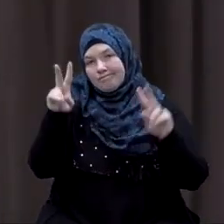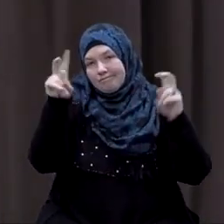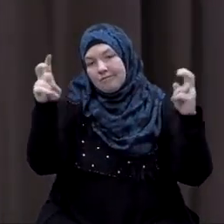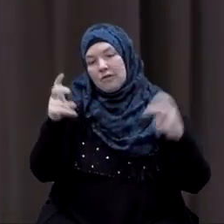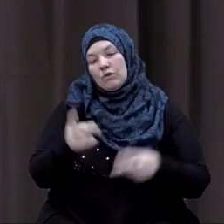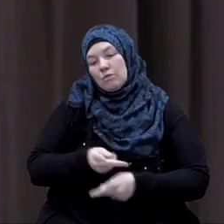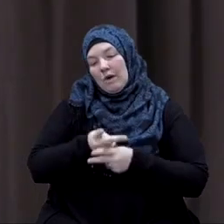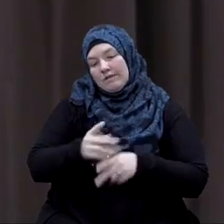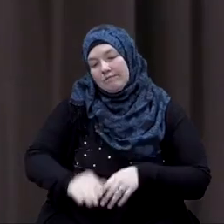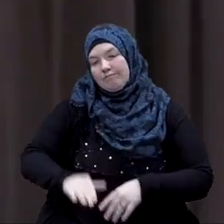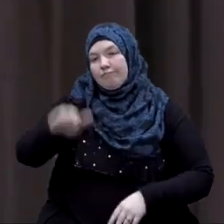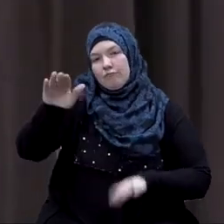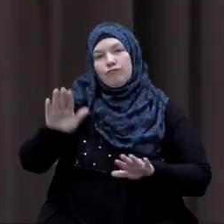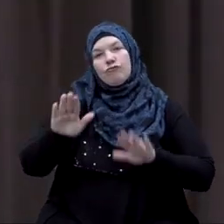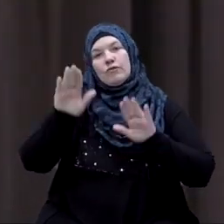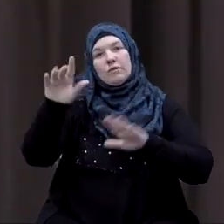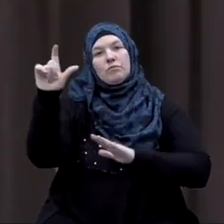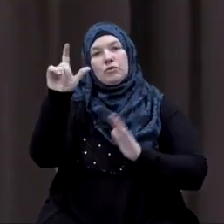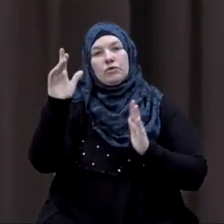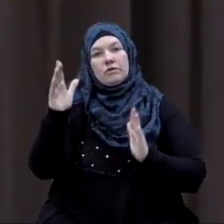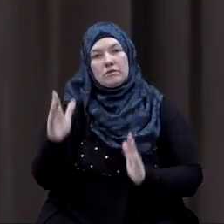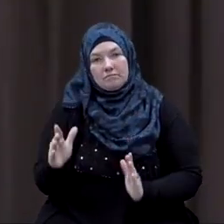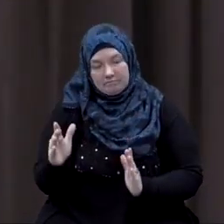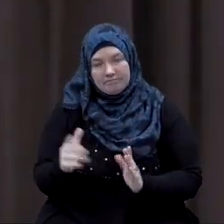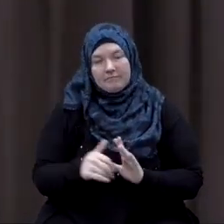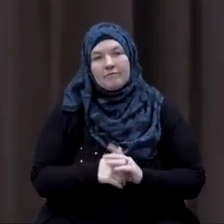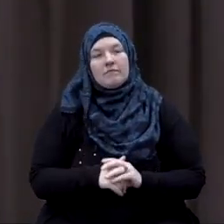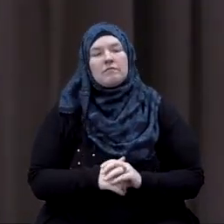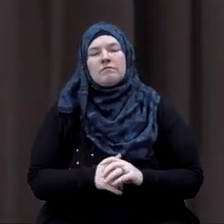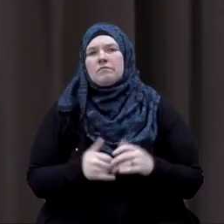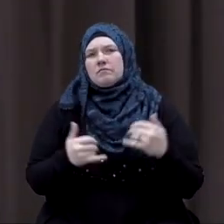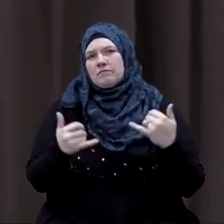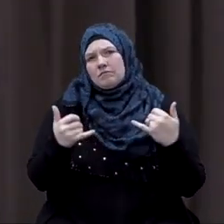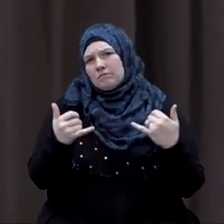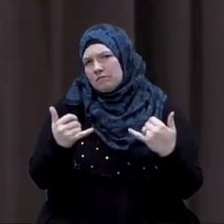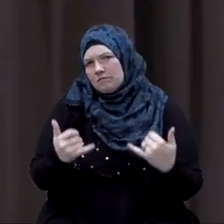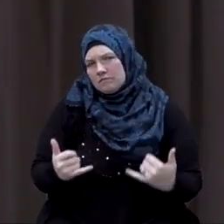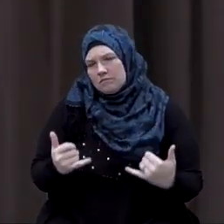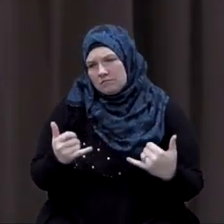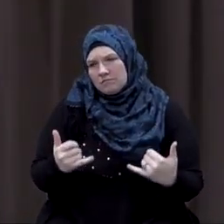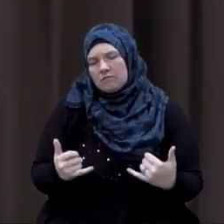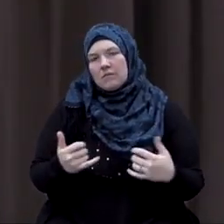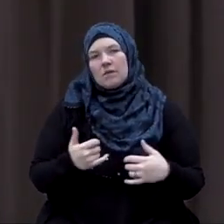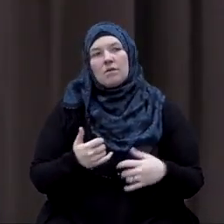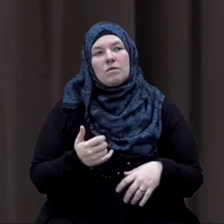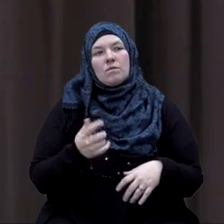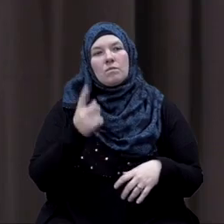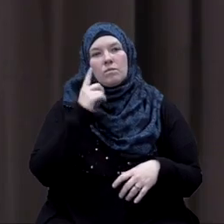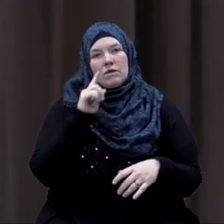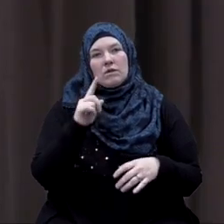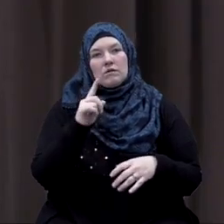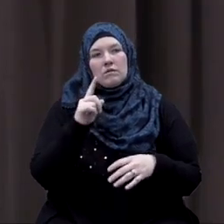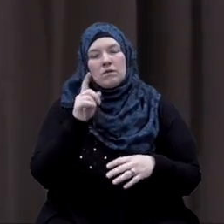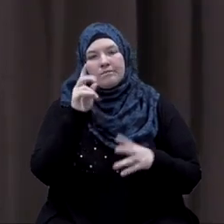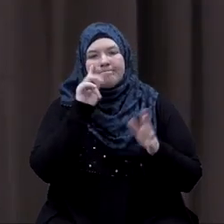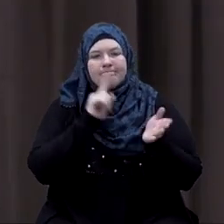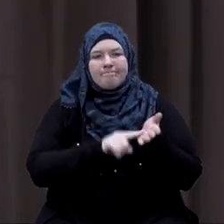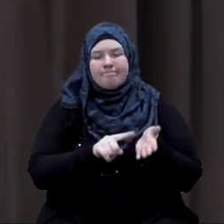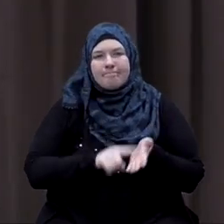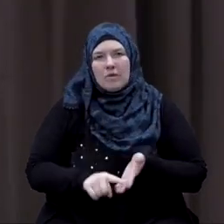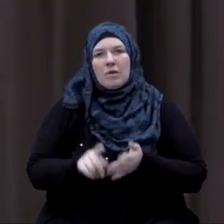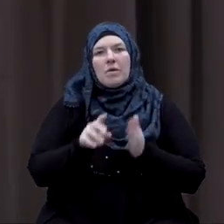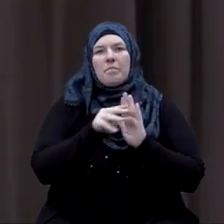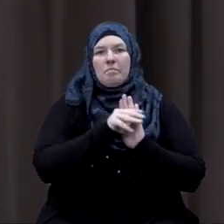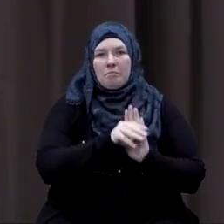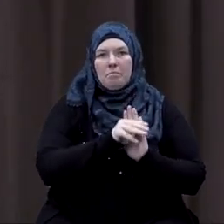Muslim generation. Today we are going to take you to see a model and a